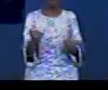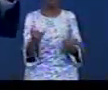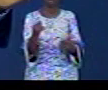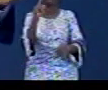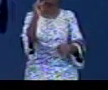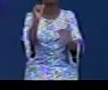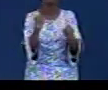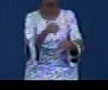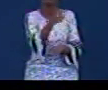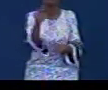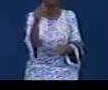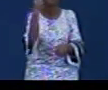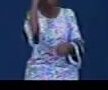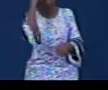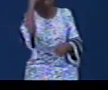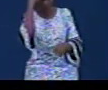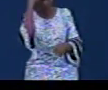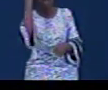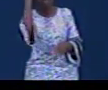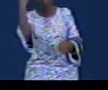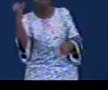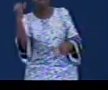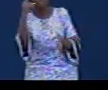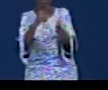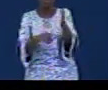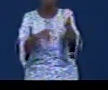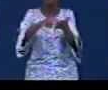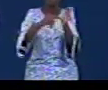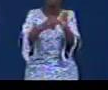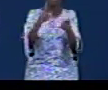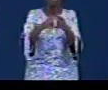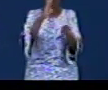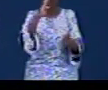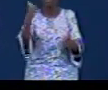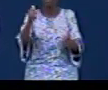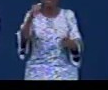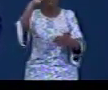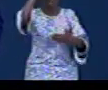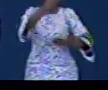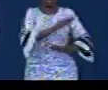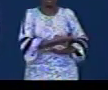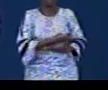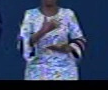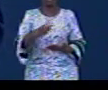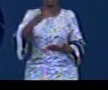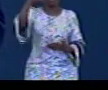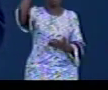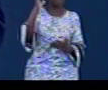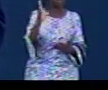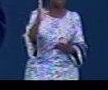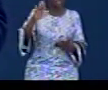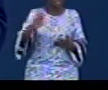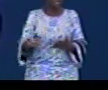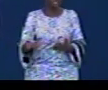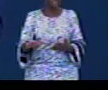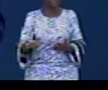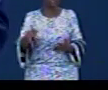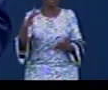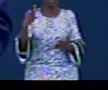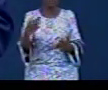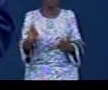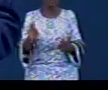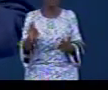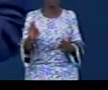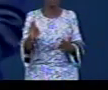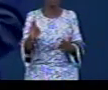means to be a son of God, child of Adam, child of weakness, child